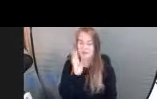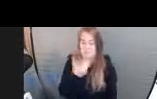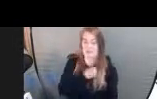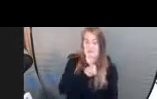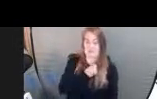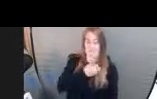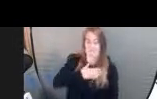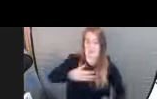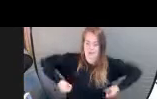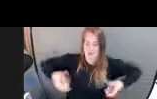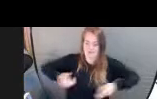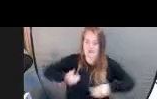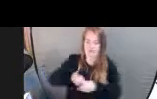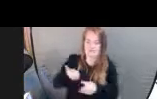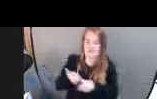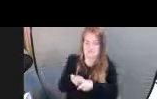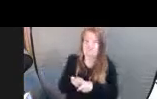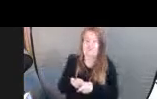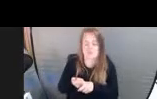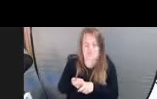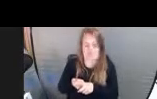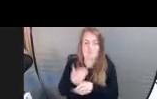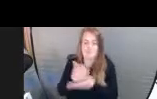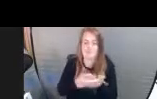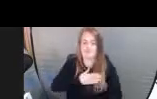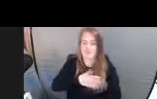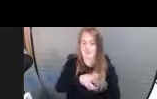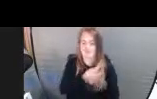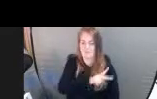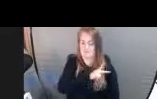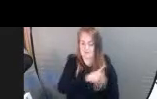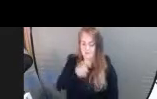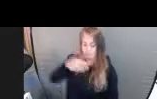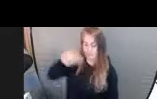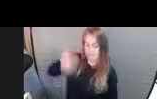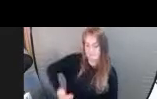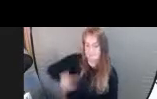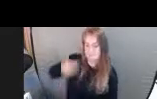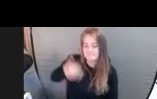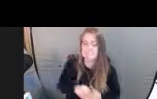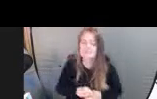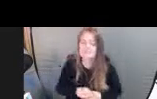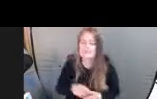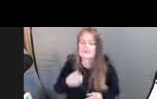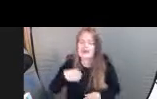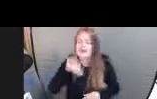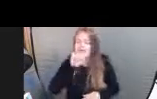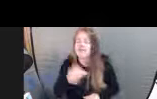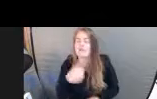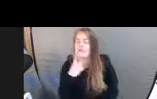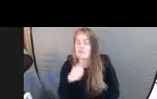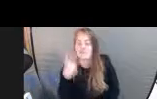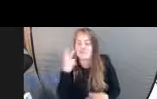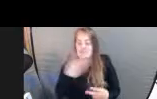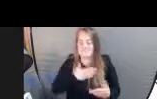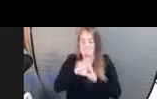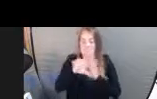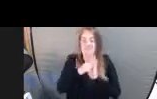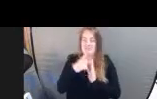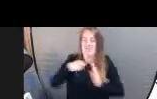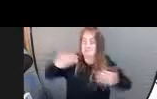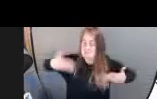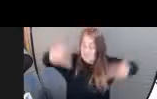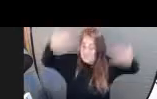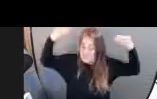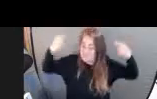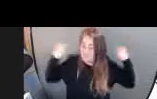my wheelchair is definitely an extension as to who I am as a person. I love the color red. If you can see the background in my